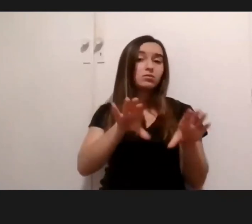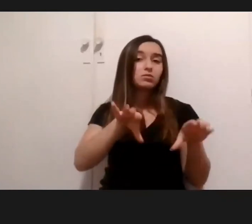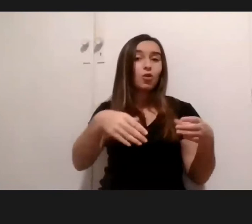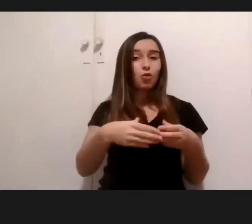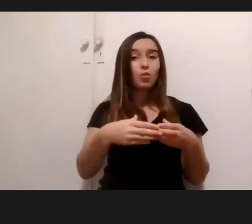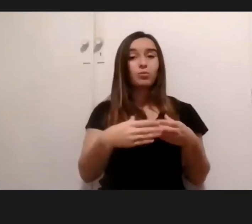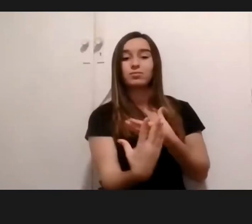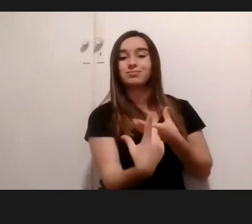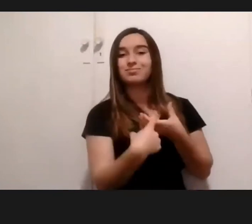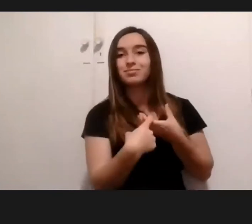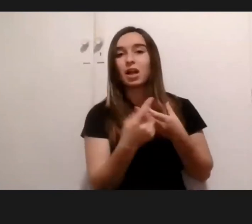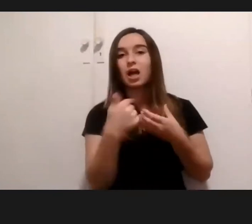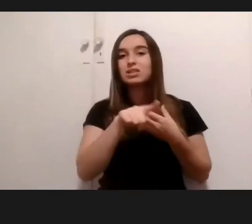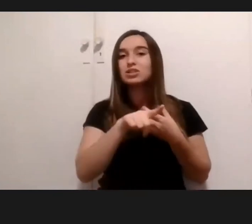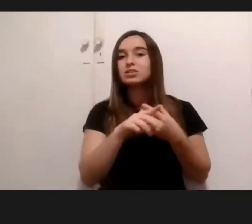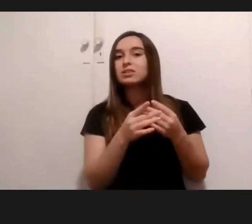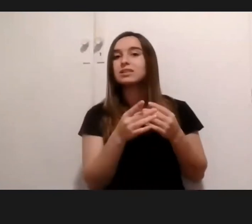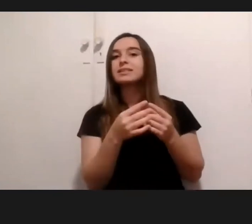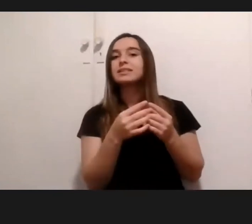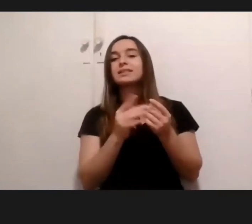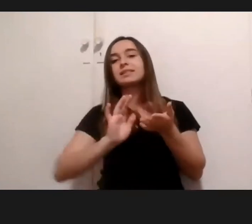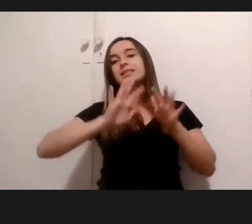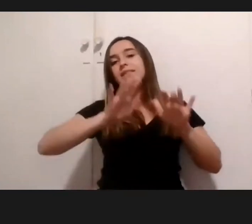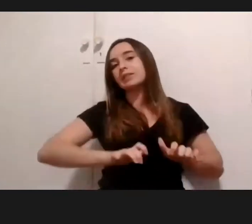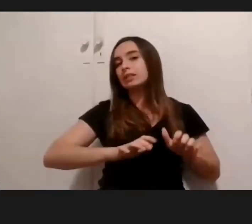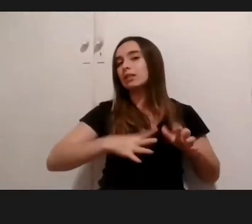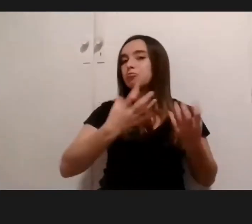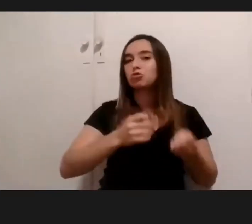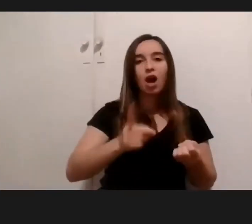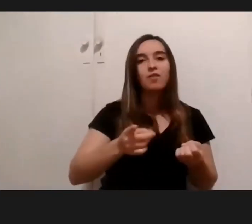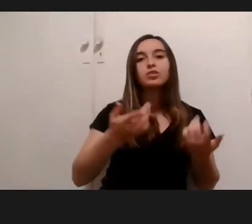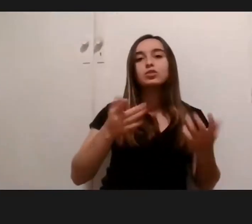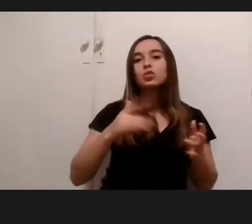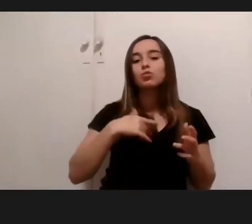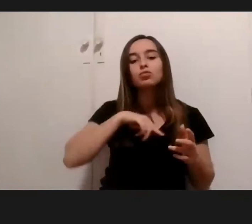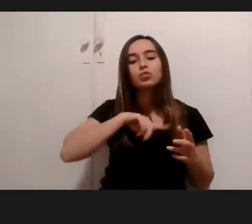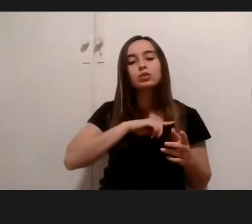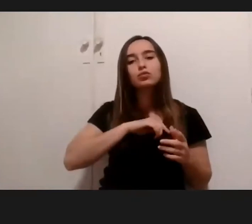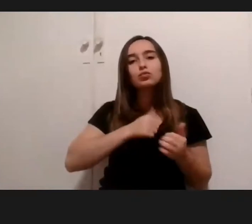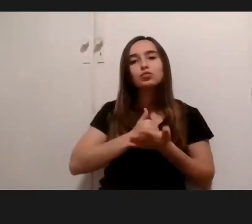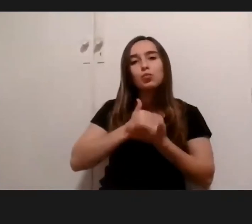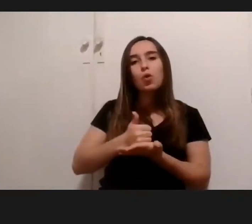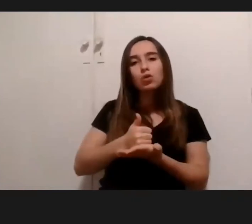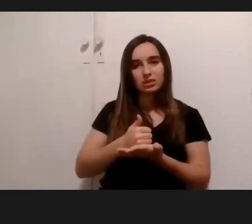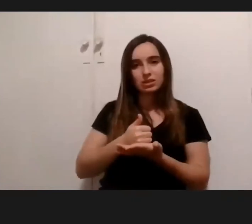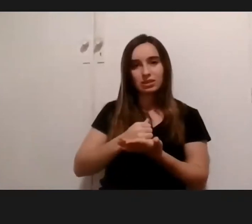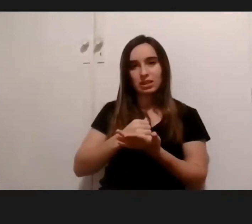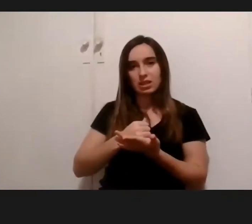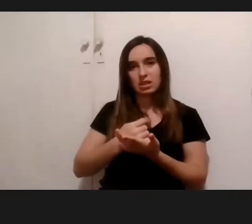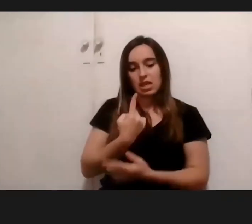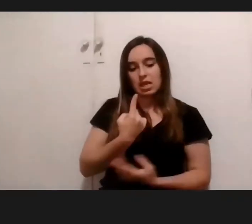we organized some individual support and try to, like, hand in